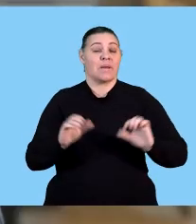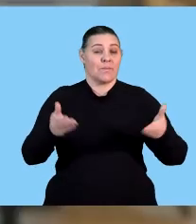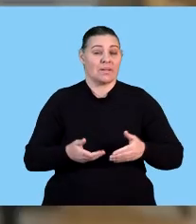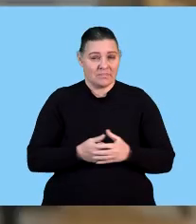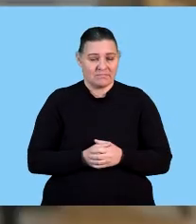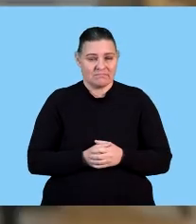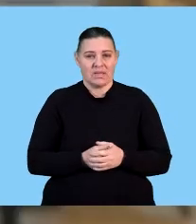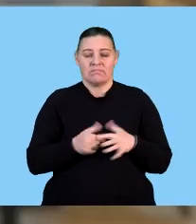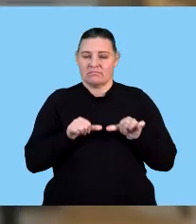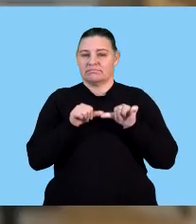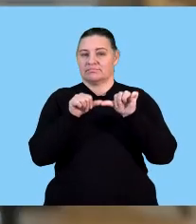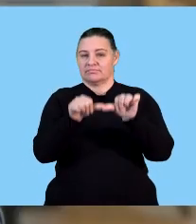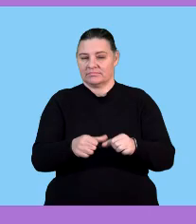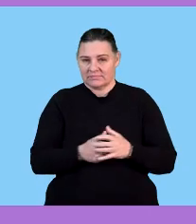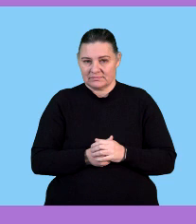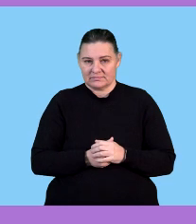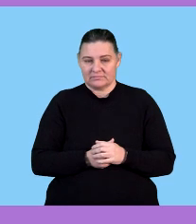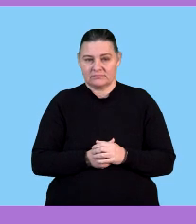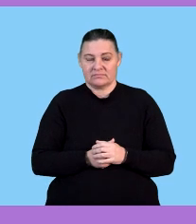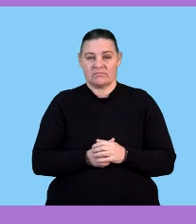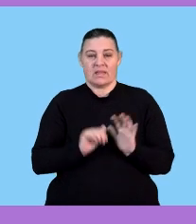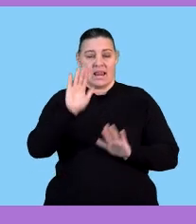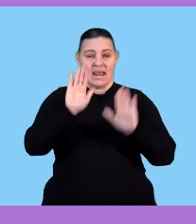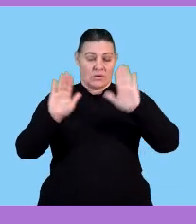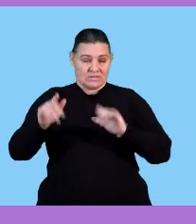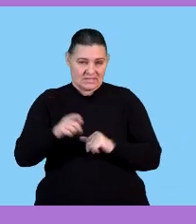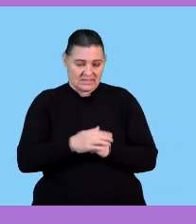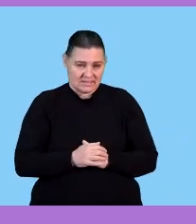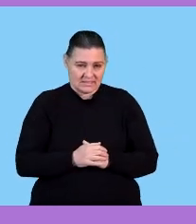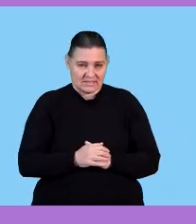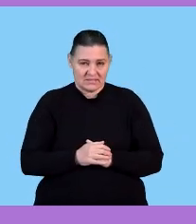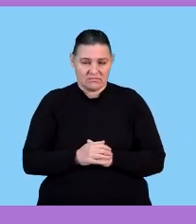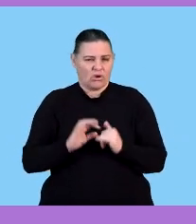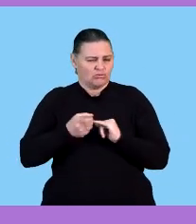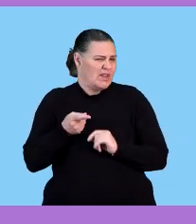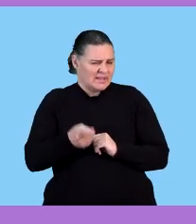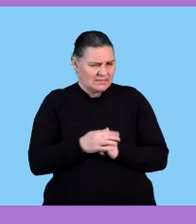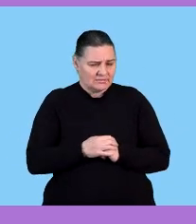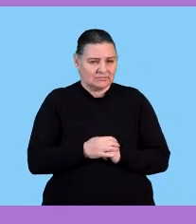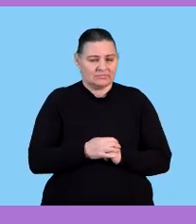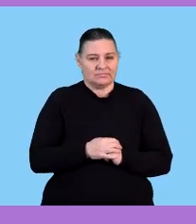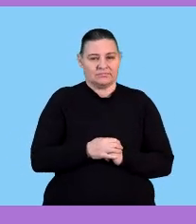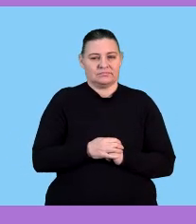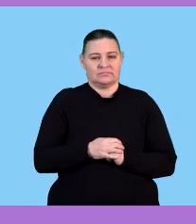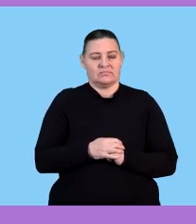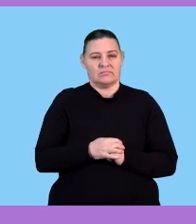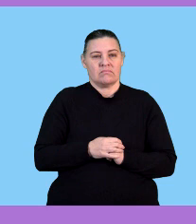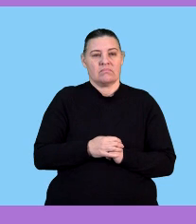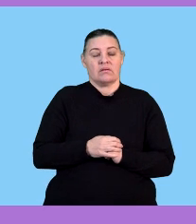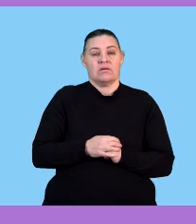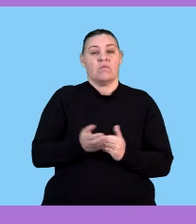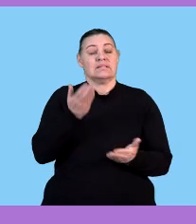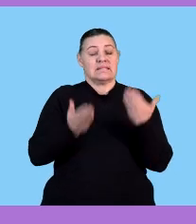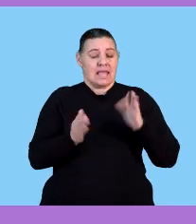And welcome back, everyone. Let's carry on. This time, layouts. All right, let's try that guy. So we